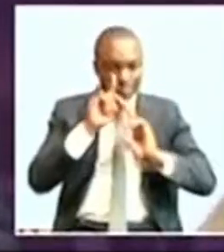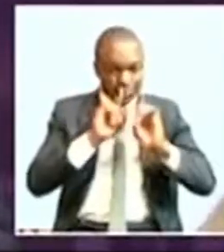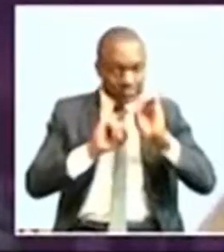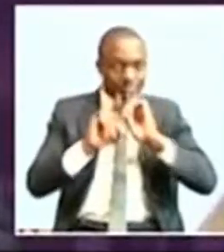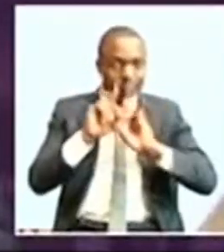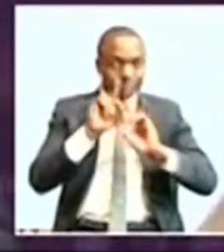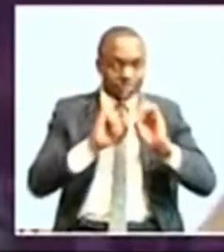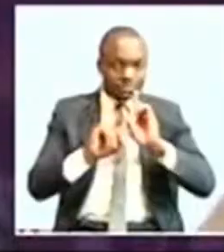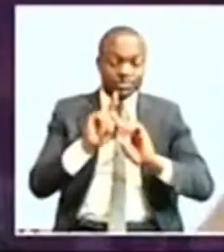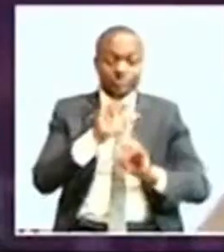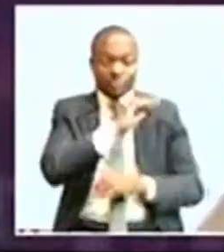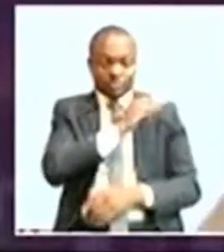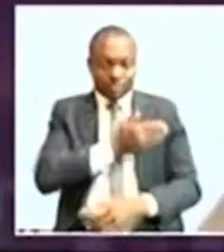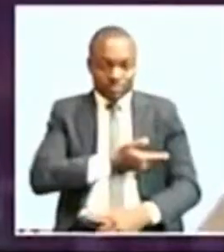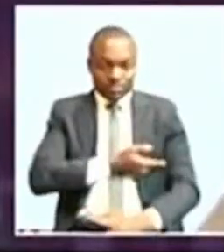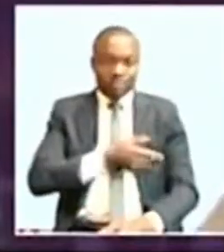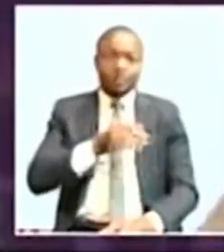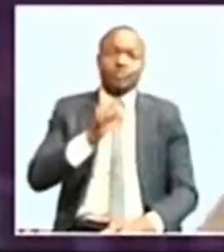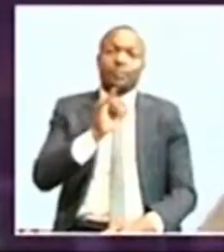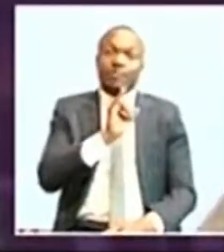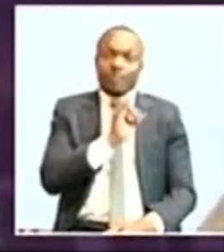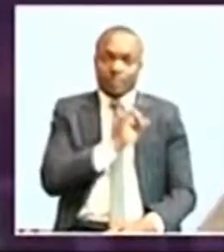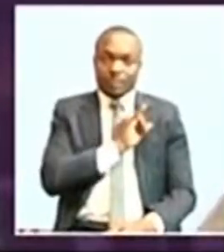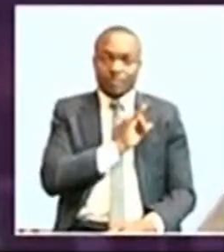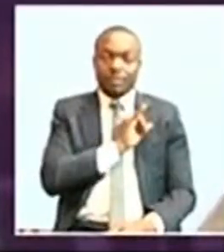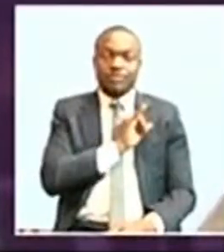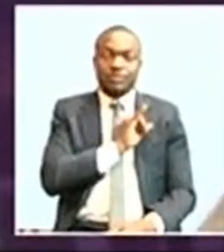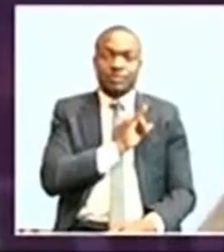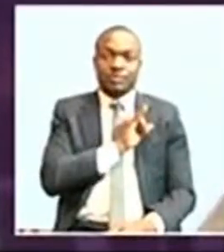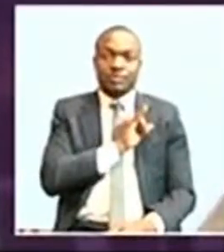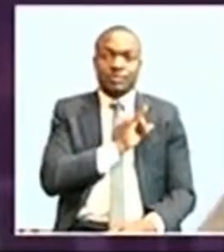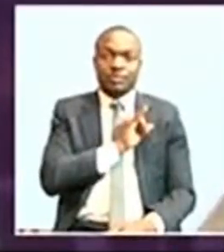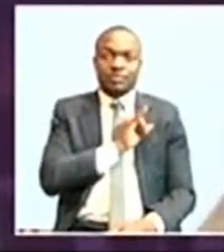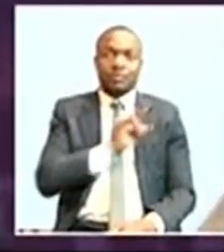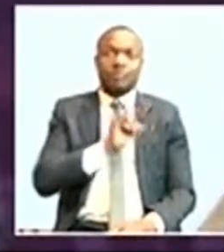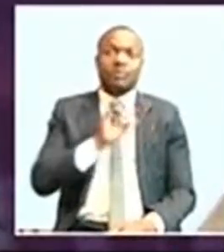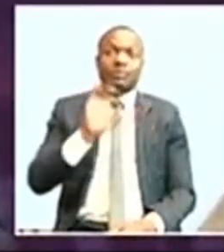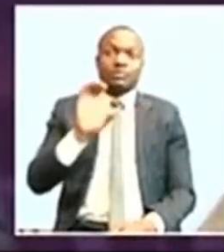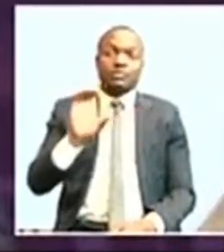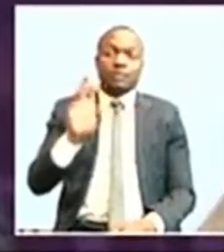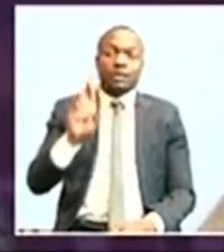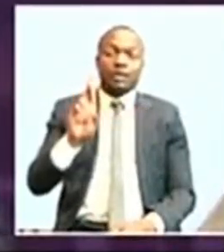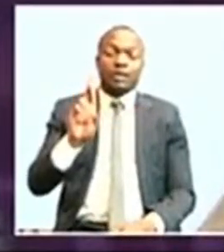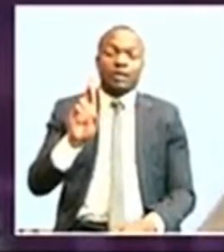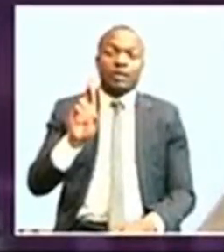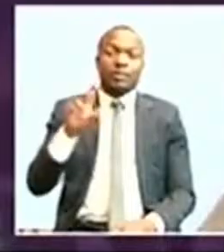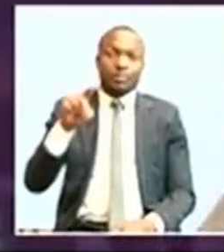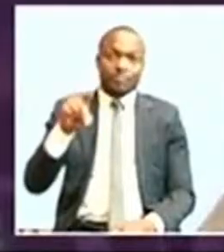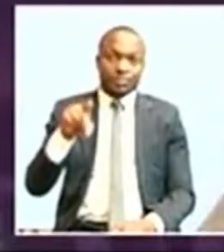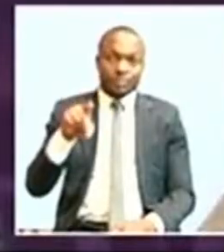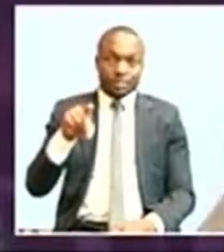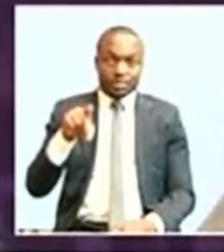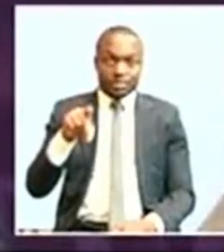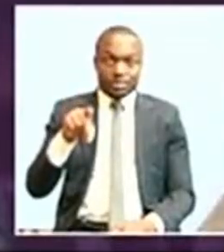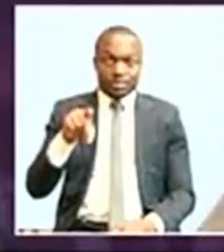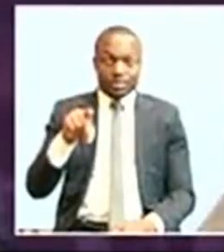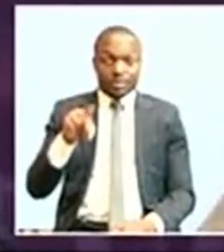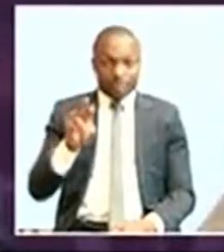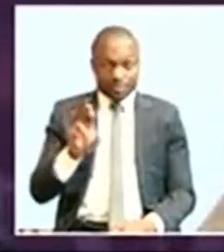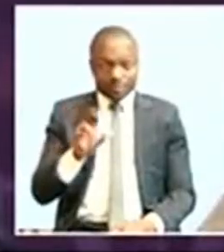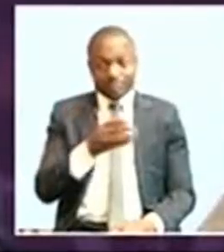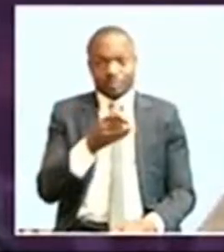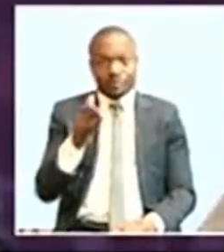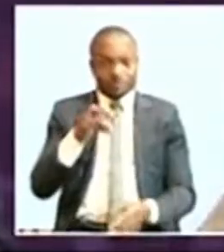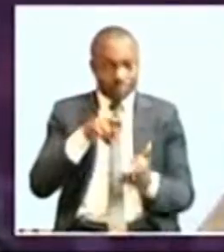where Madam Isabel Mukelebai from Civil Society for Poverty Reduction also made her submission